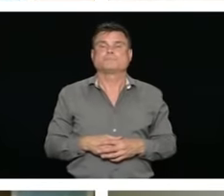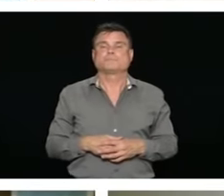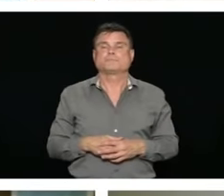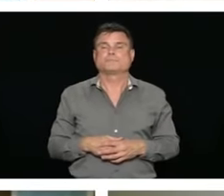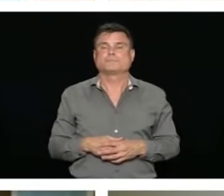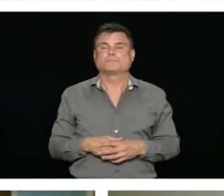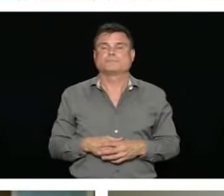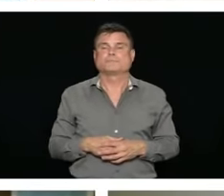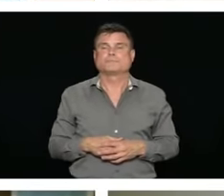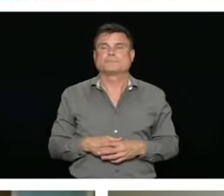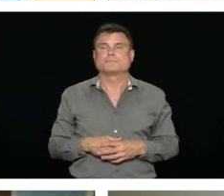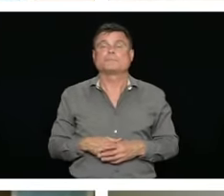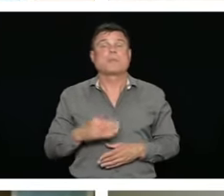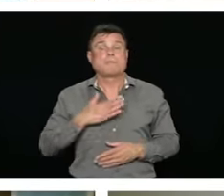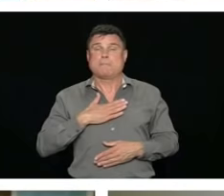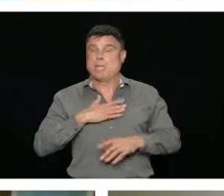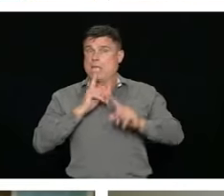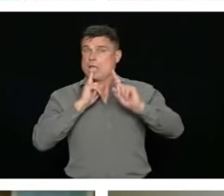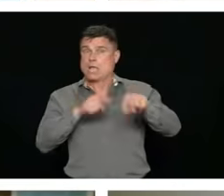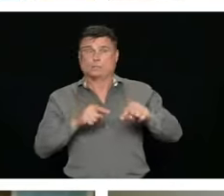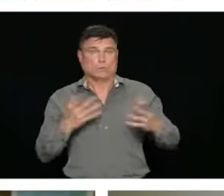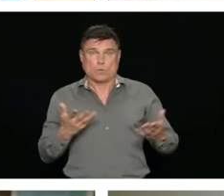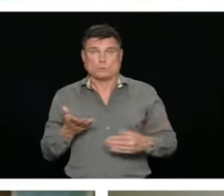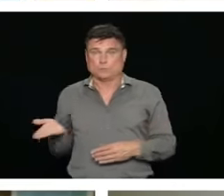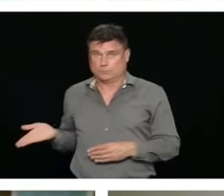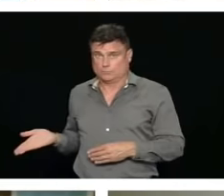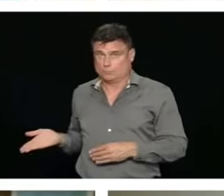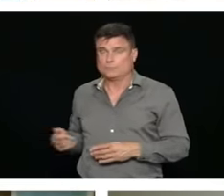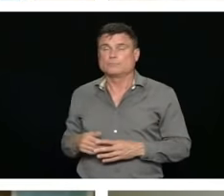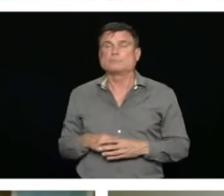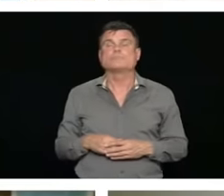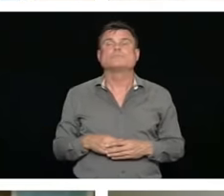to think about illness